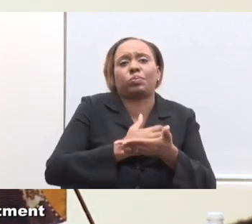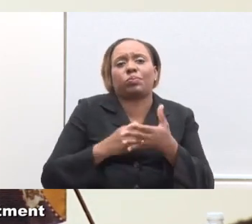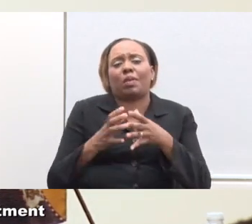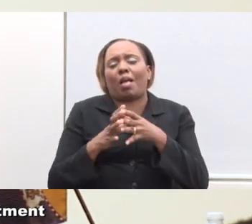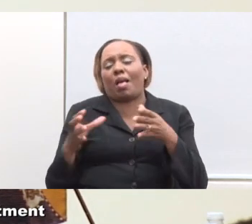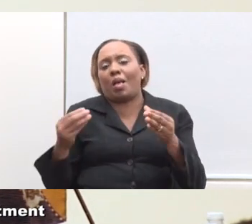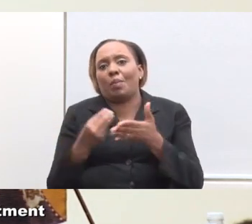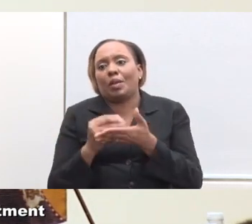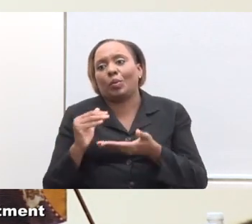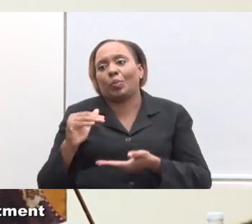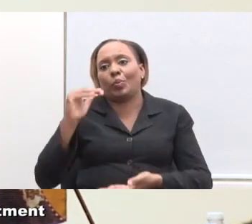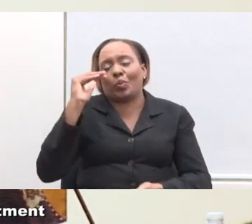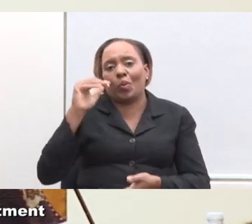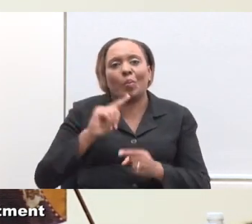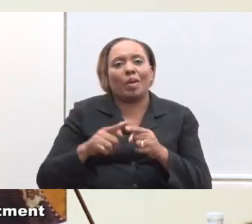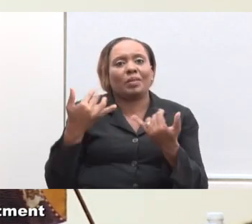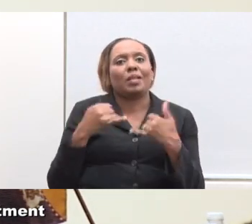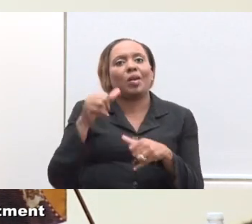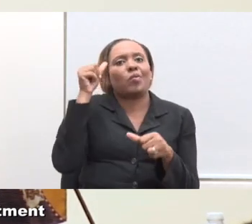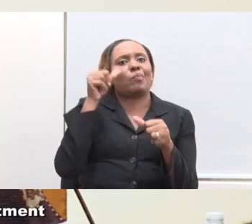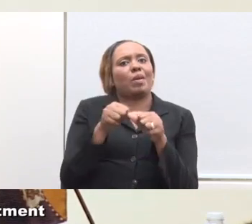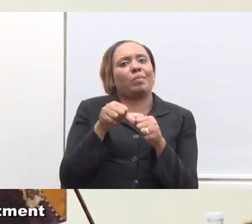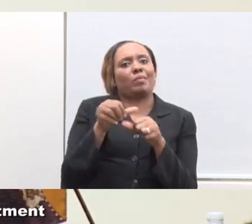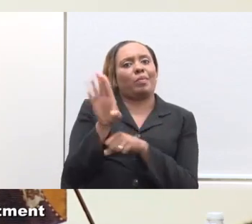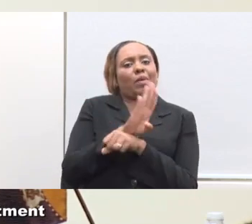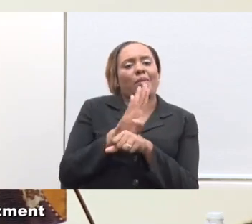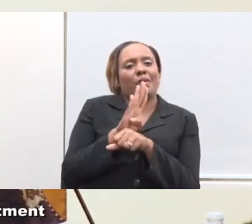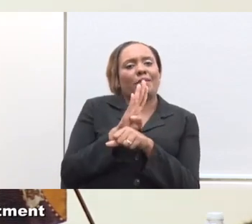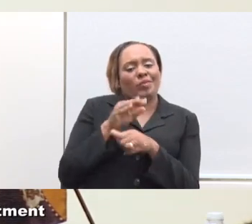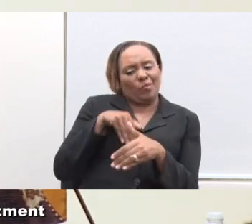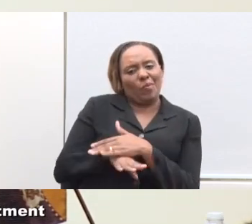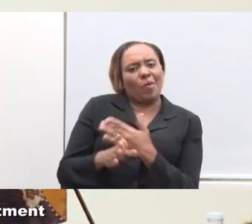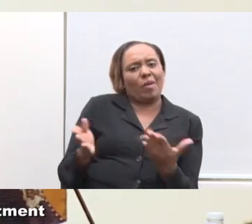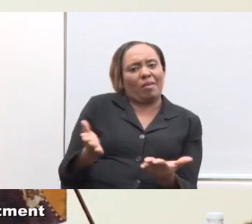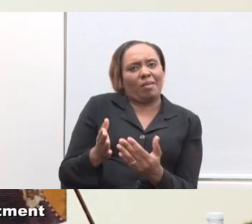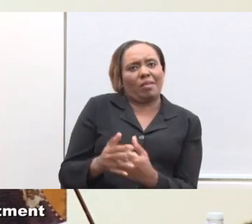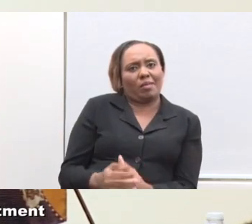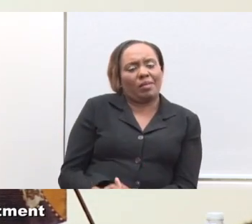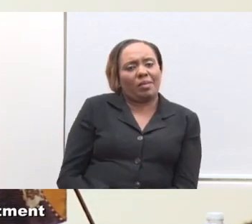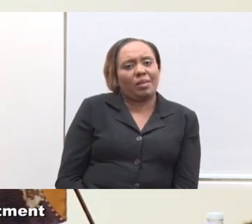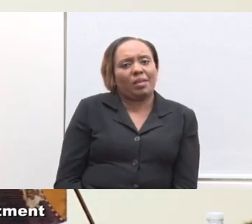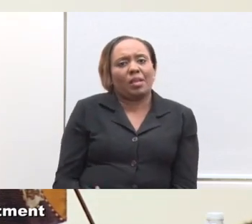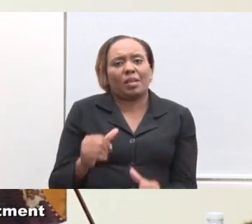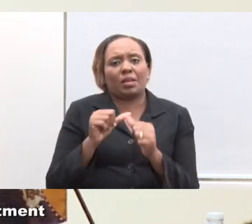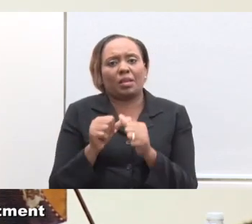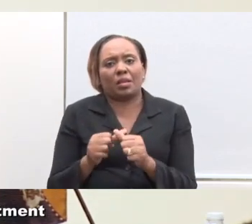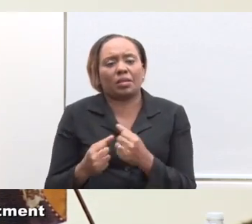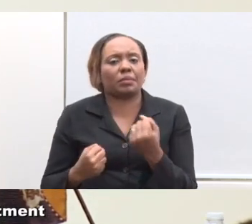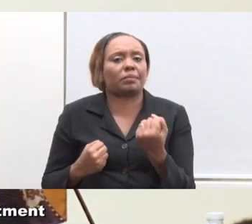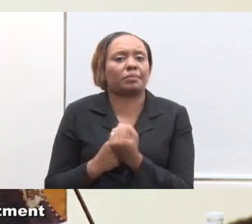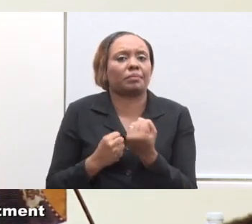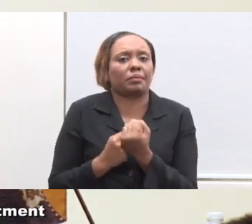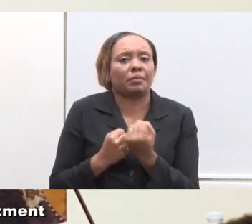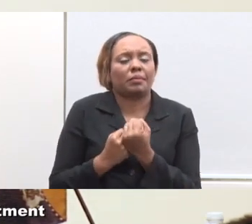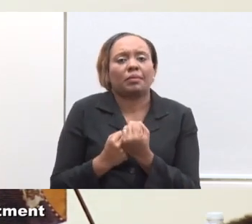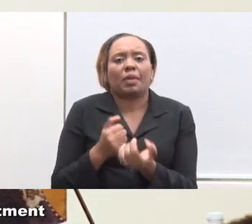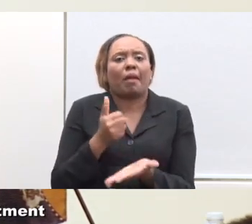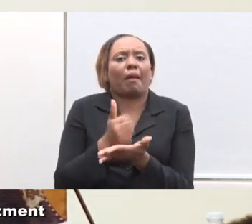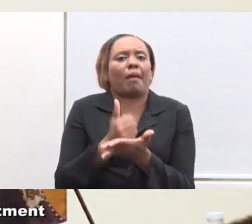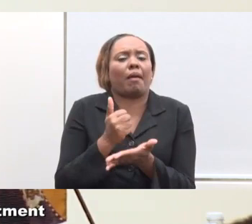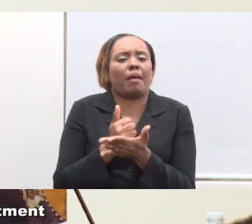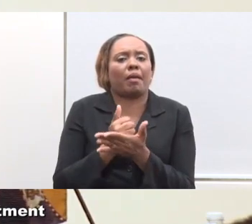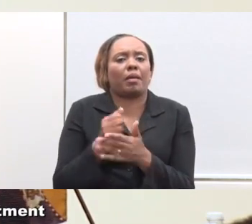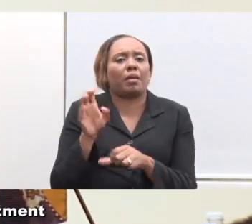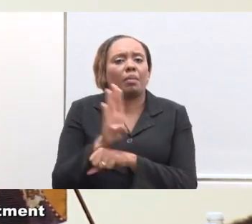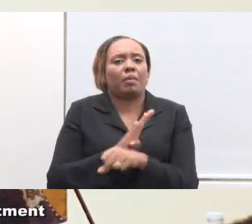where she has come from and has continued to commit herself to helping the most vulnerable across